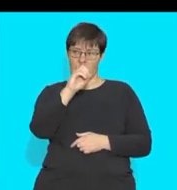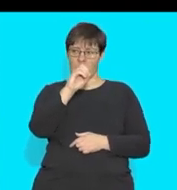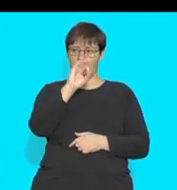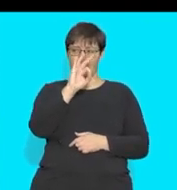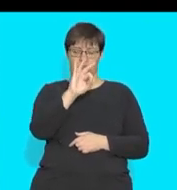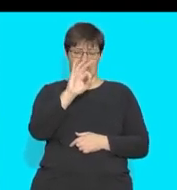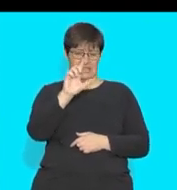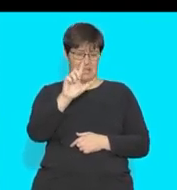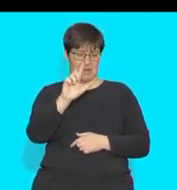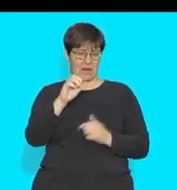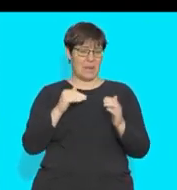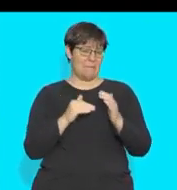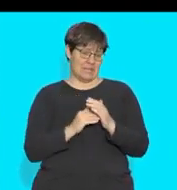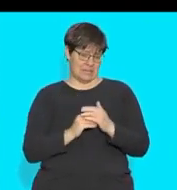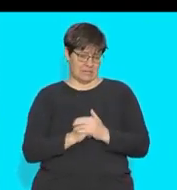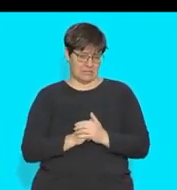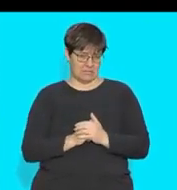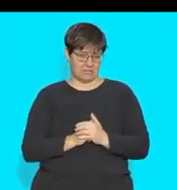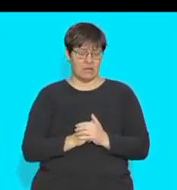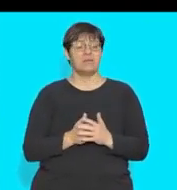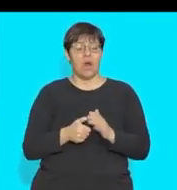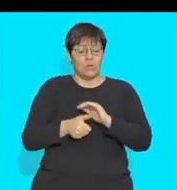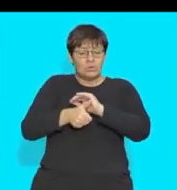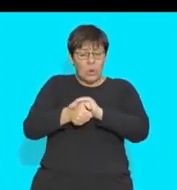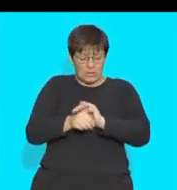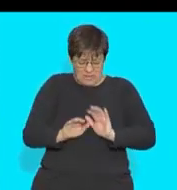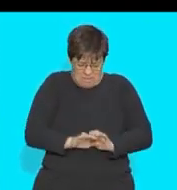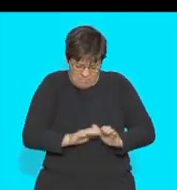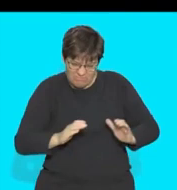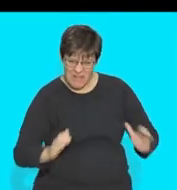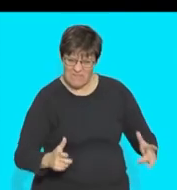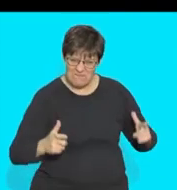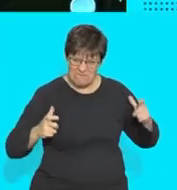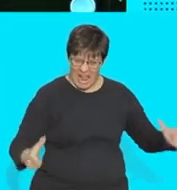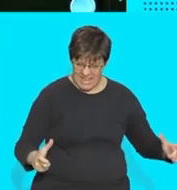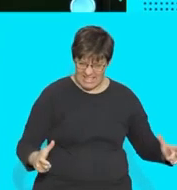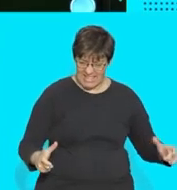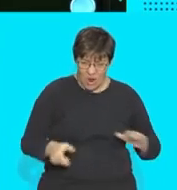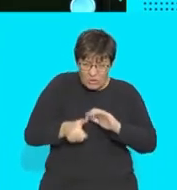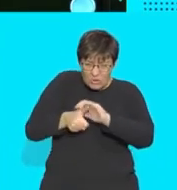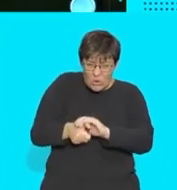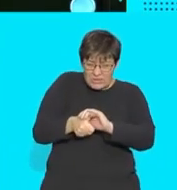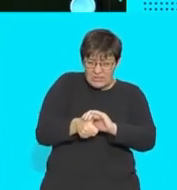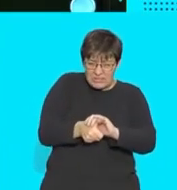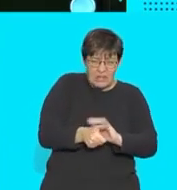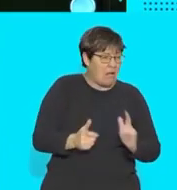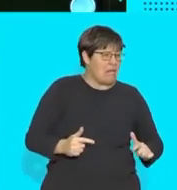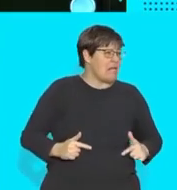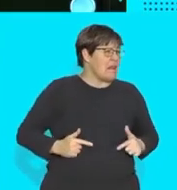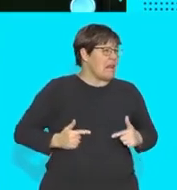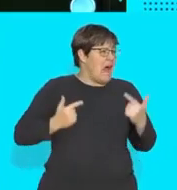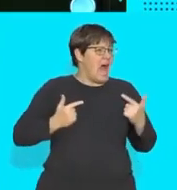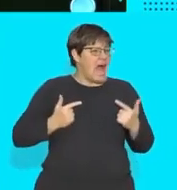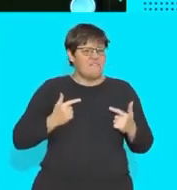0.037 meters. A giant tortoise, now giant tortoises are those big tortoises, and they can